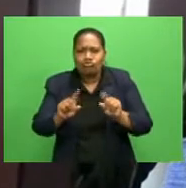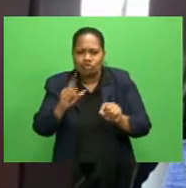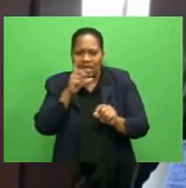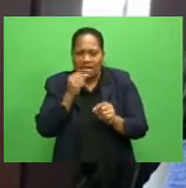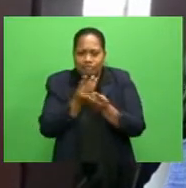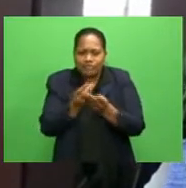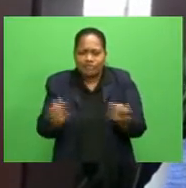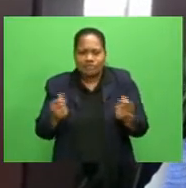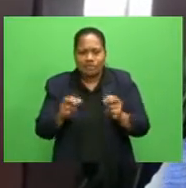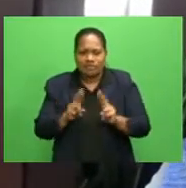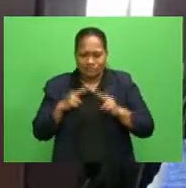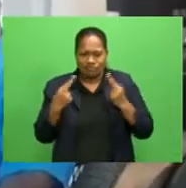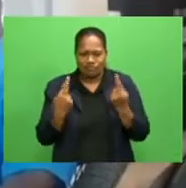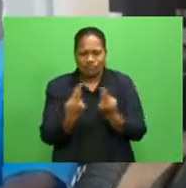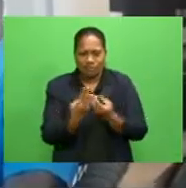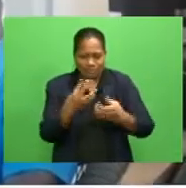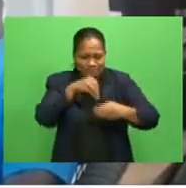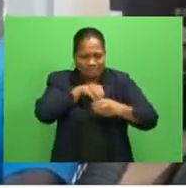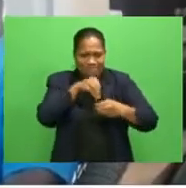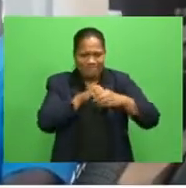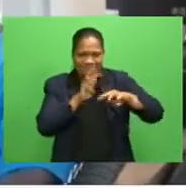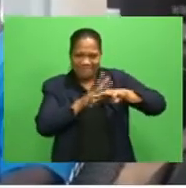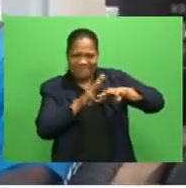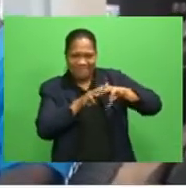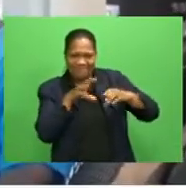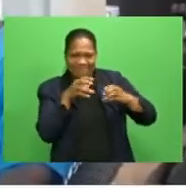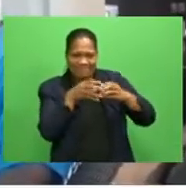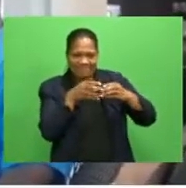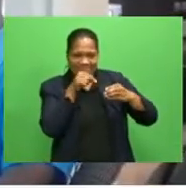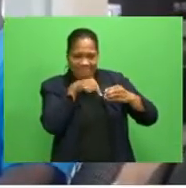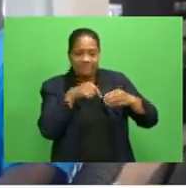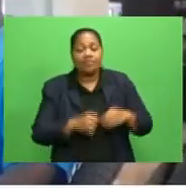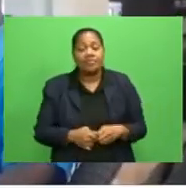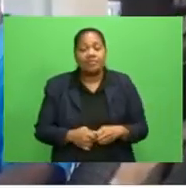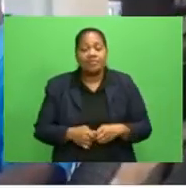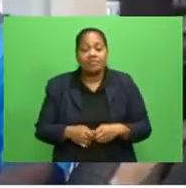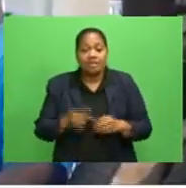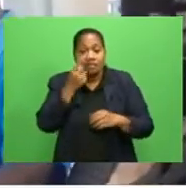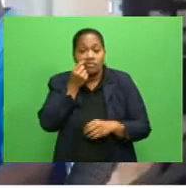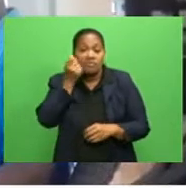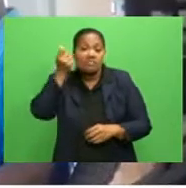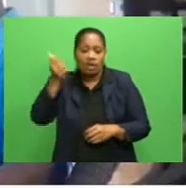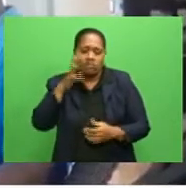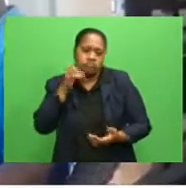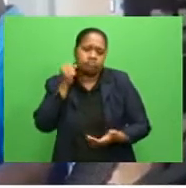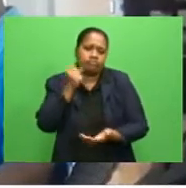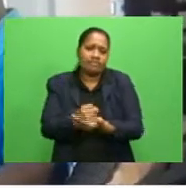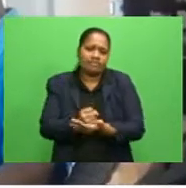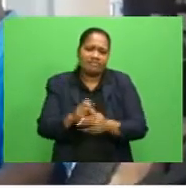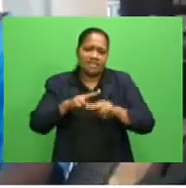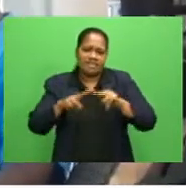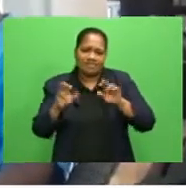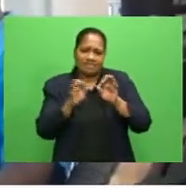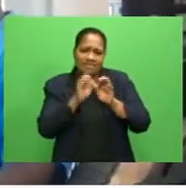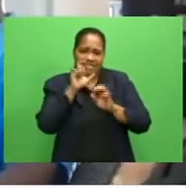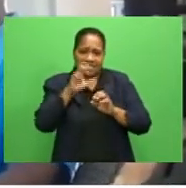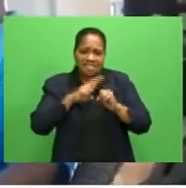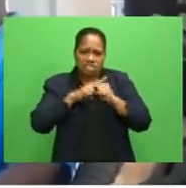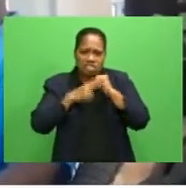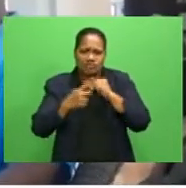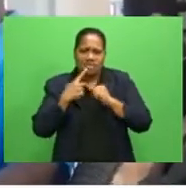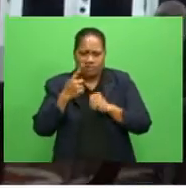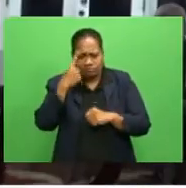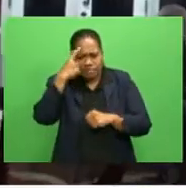in the party, if that's what it takes. Suspended party member Sitiveni Rambuka has confirmed to FBC News that the idea of forming a